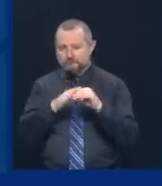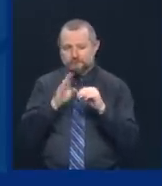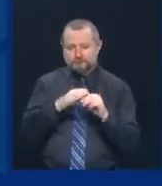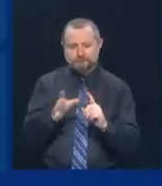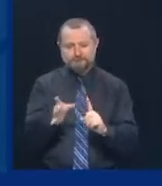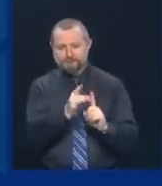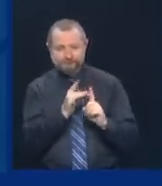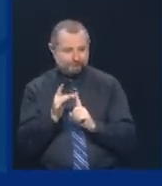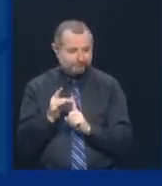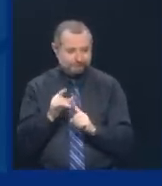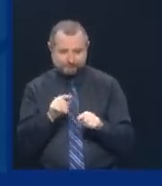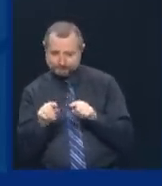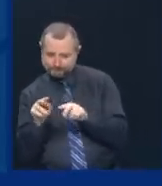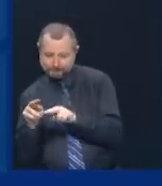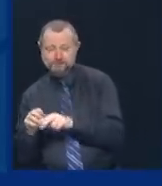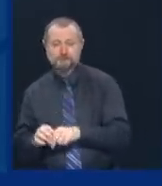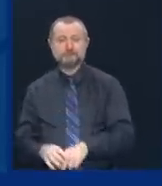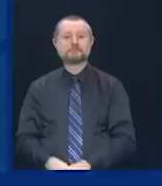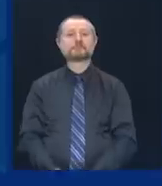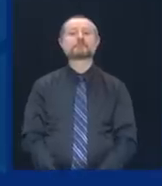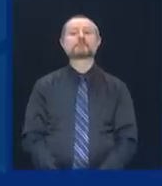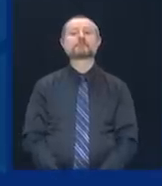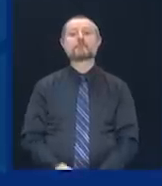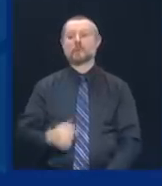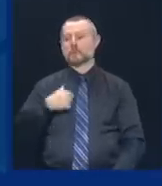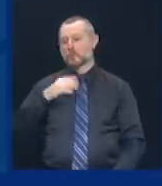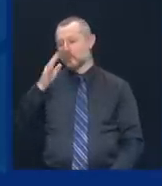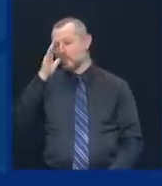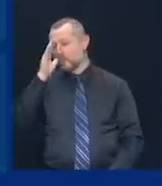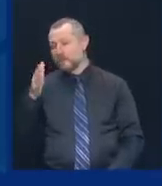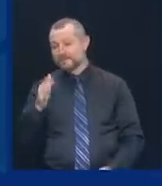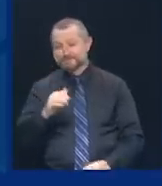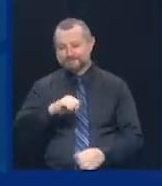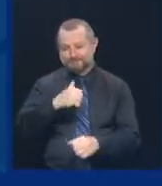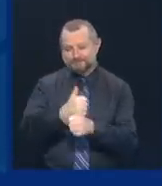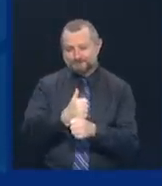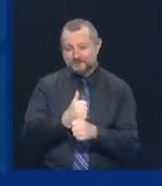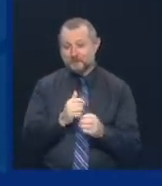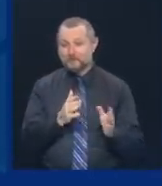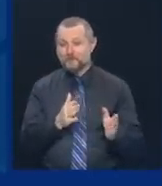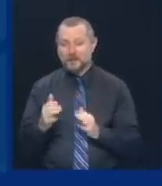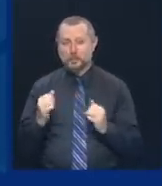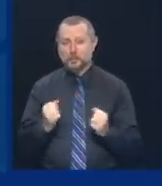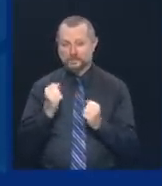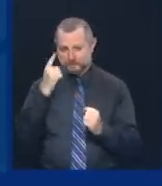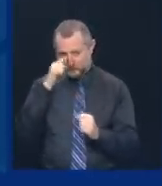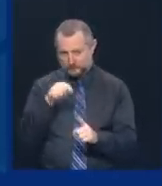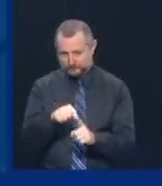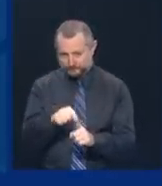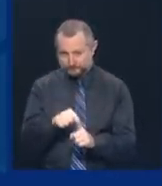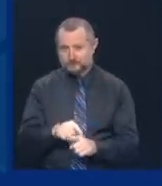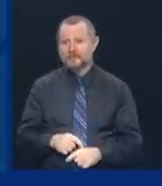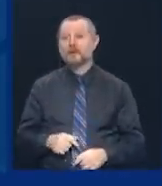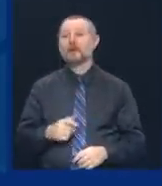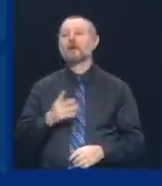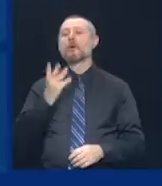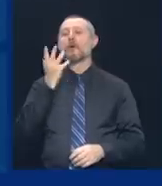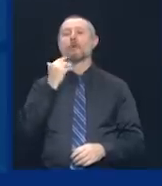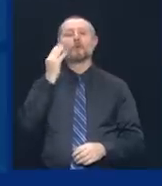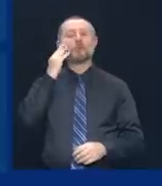it. We'll be developing a plan for the winter, yellow, orange, red